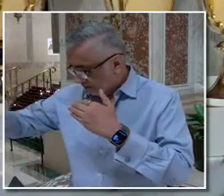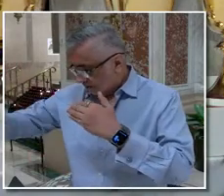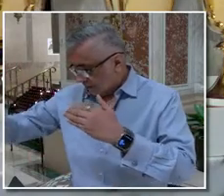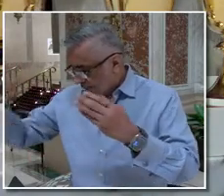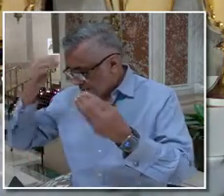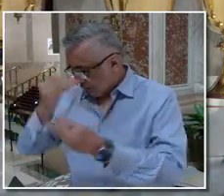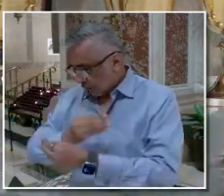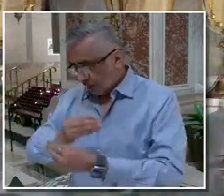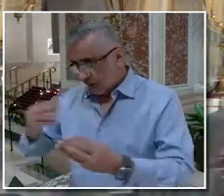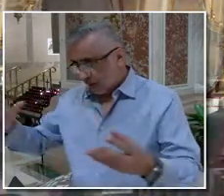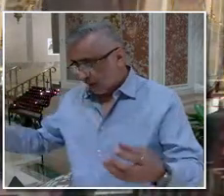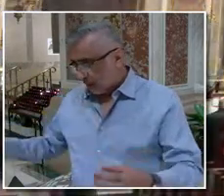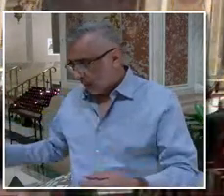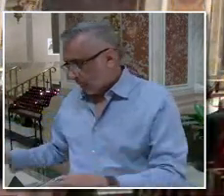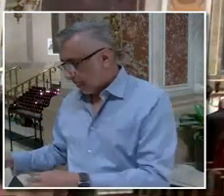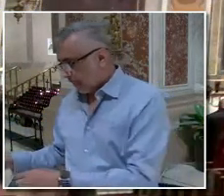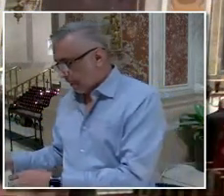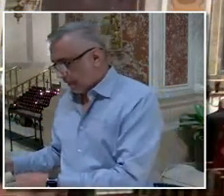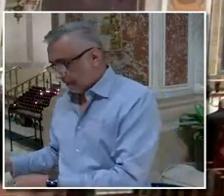acclaim.